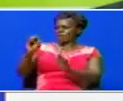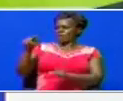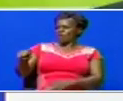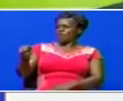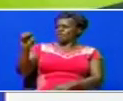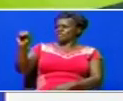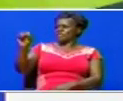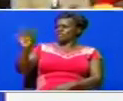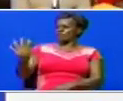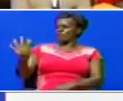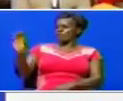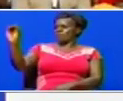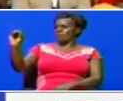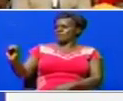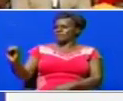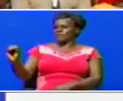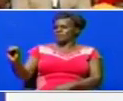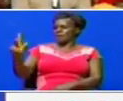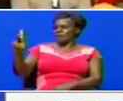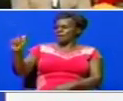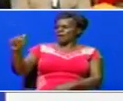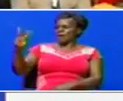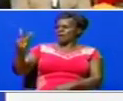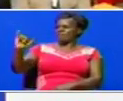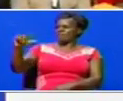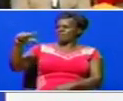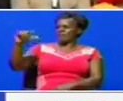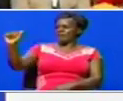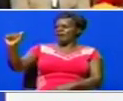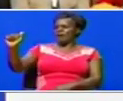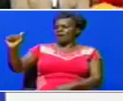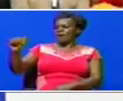0.04%. Jathet Kavinga Kaluyu,